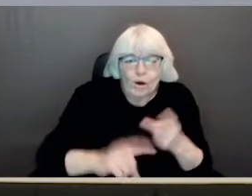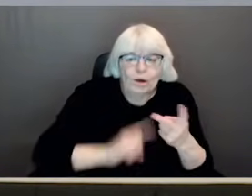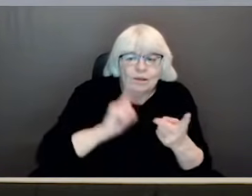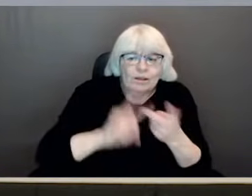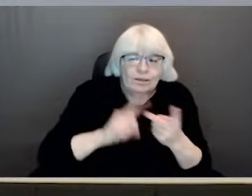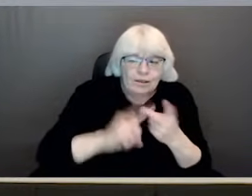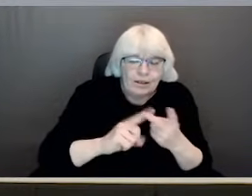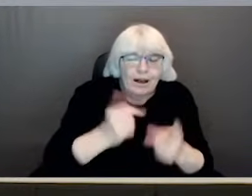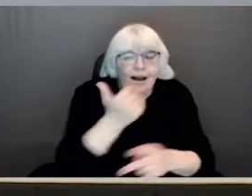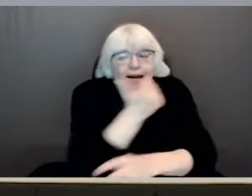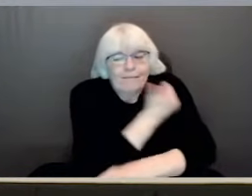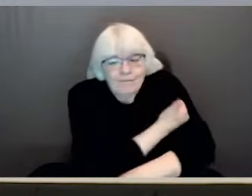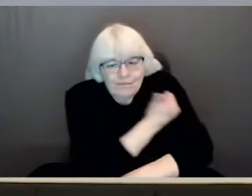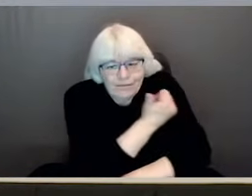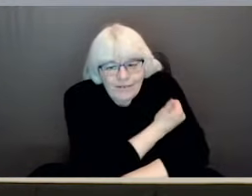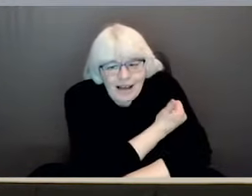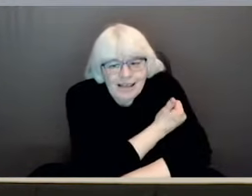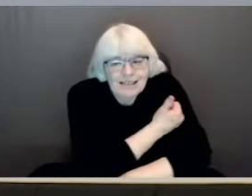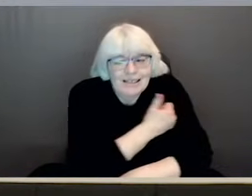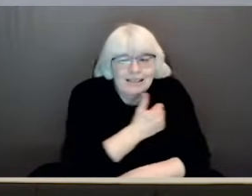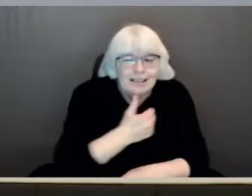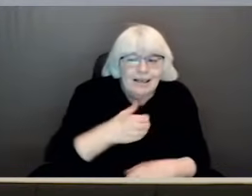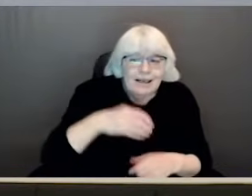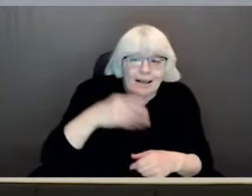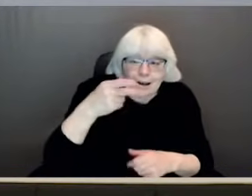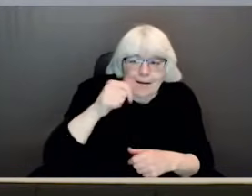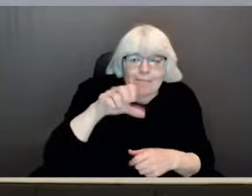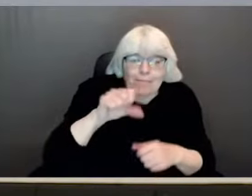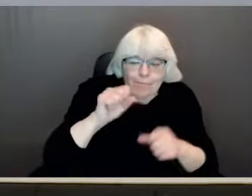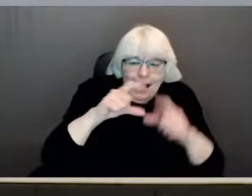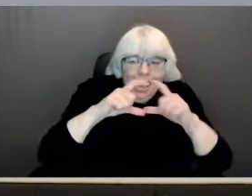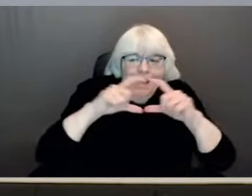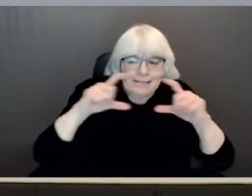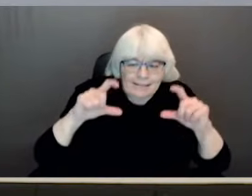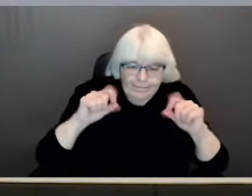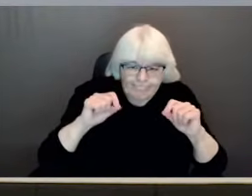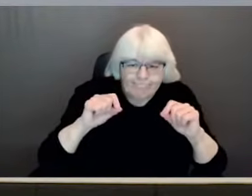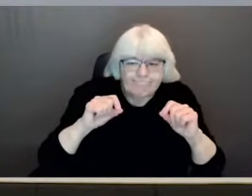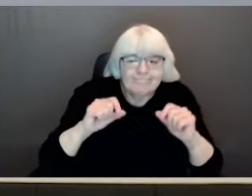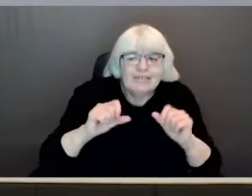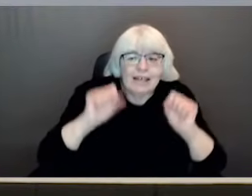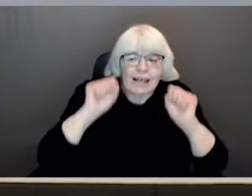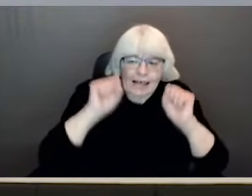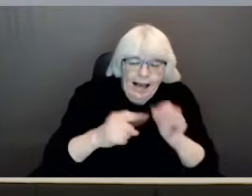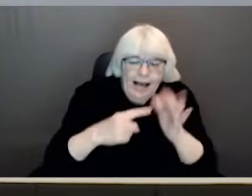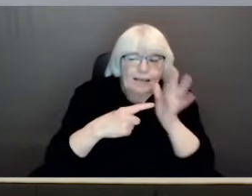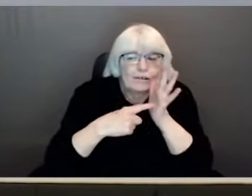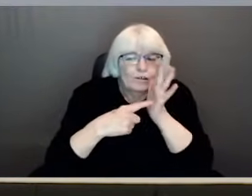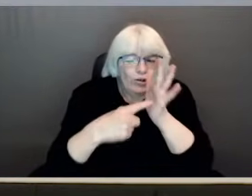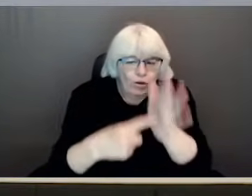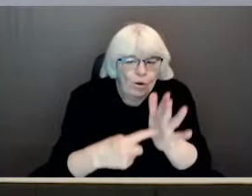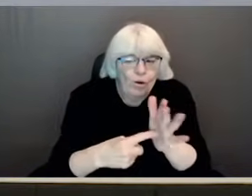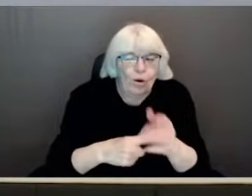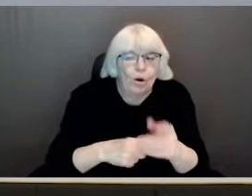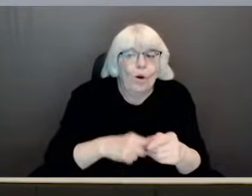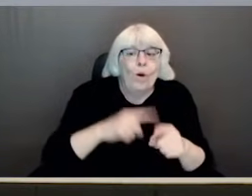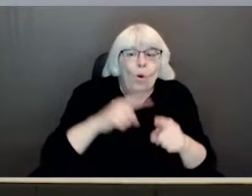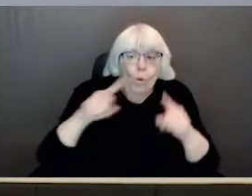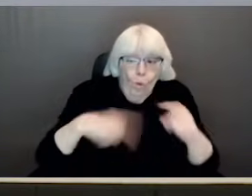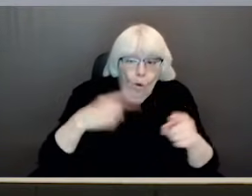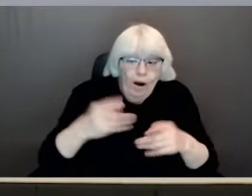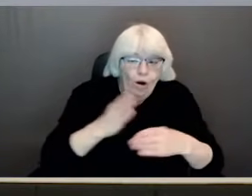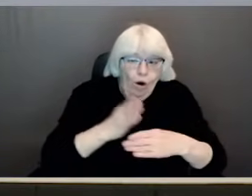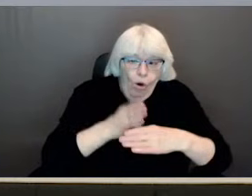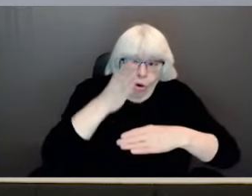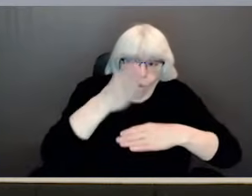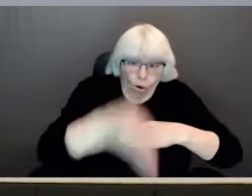now that you can present at the point of entry, as well as a PI pass that shows that you have 2 doses of vaccine. And